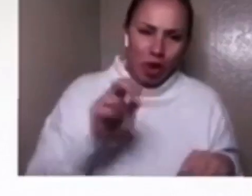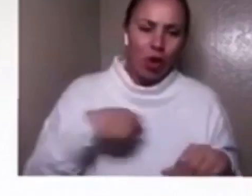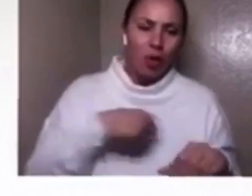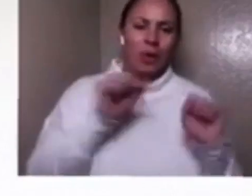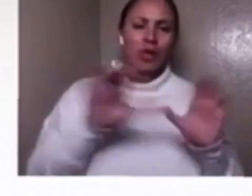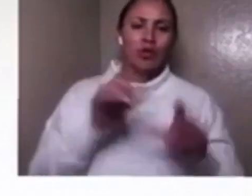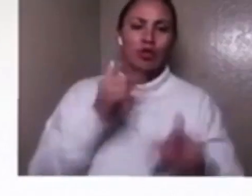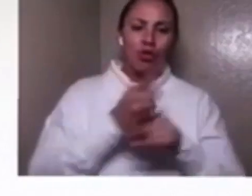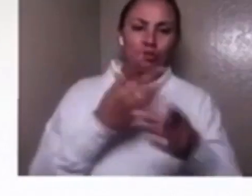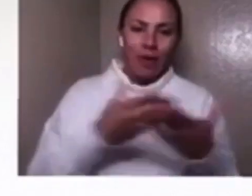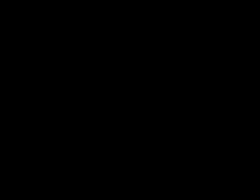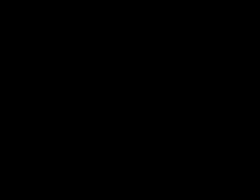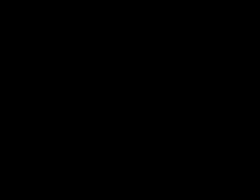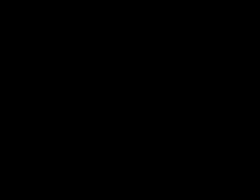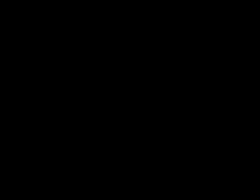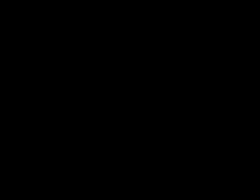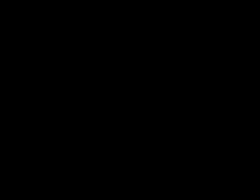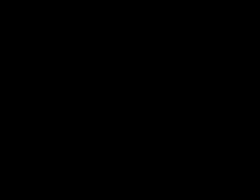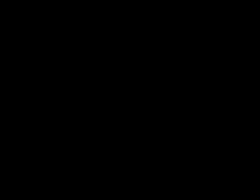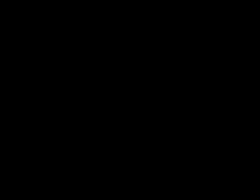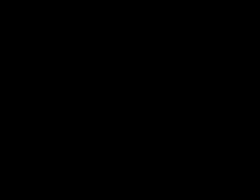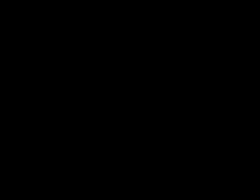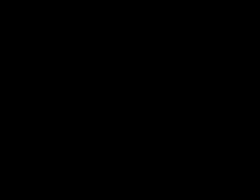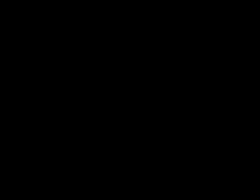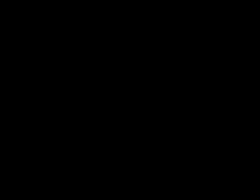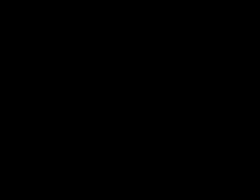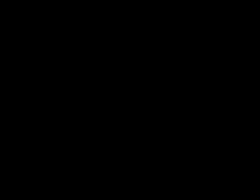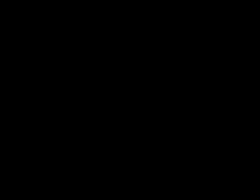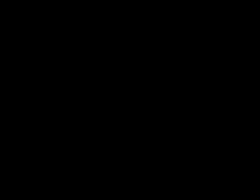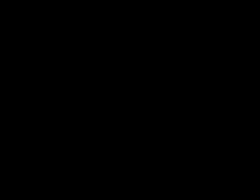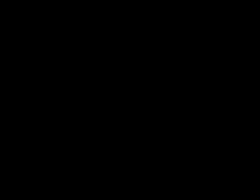We can do the right thing.